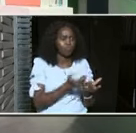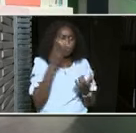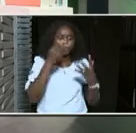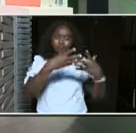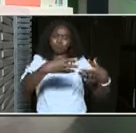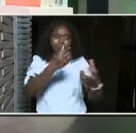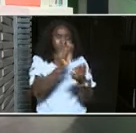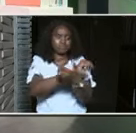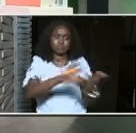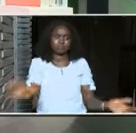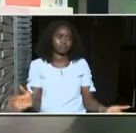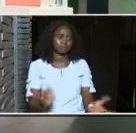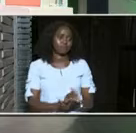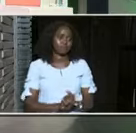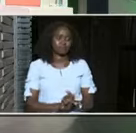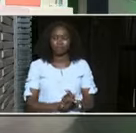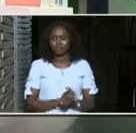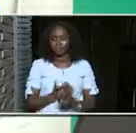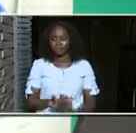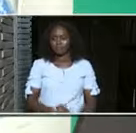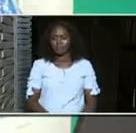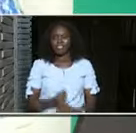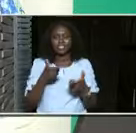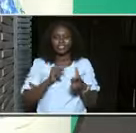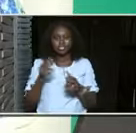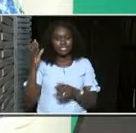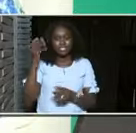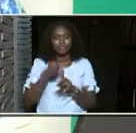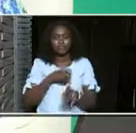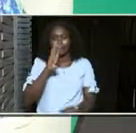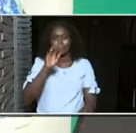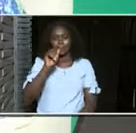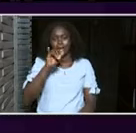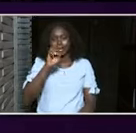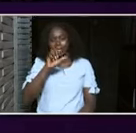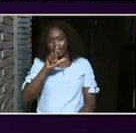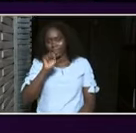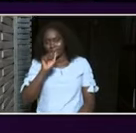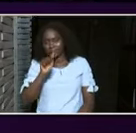NNDC, Bayelsa is on standby. Let's hear what they have to say. Hello, Victor.